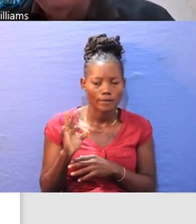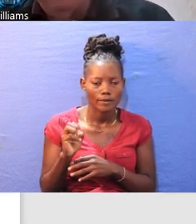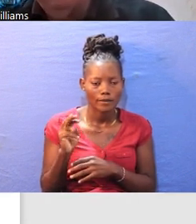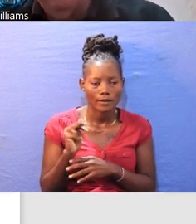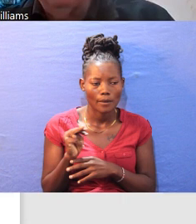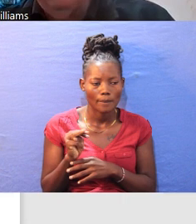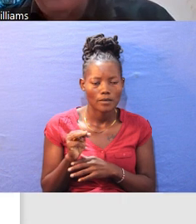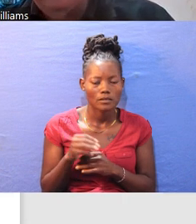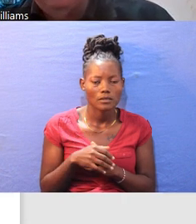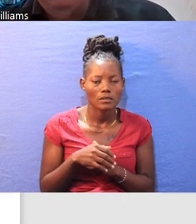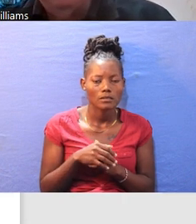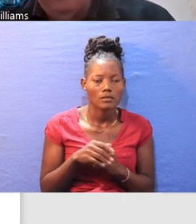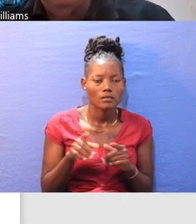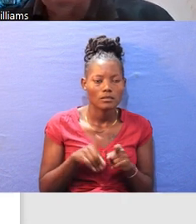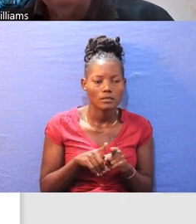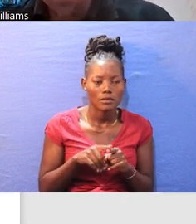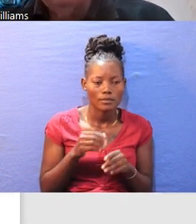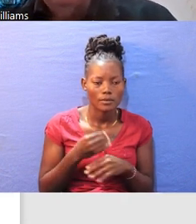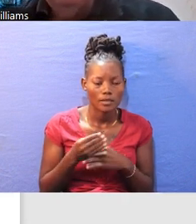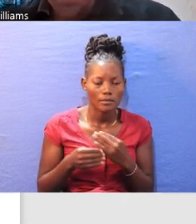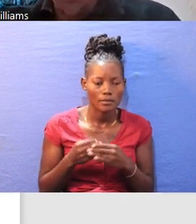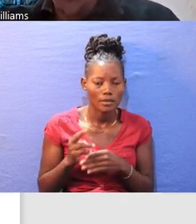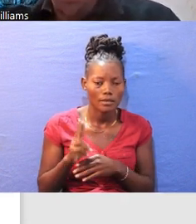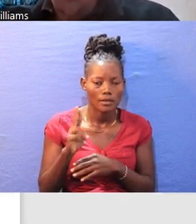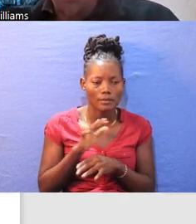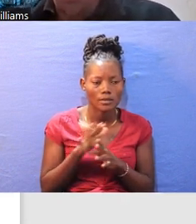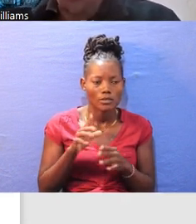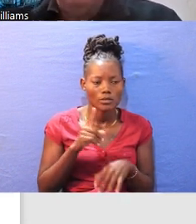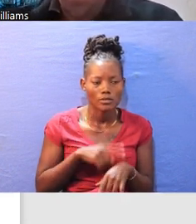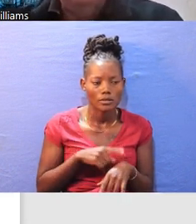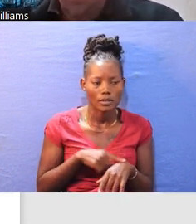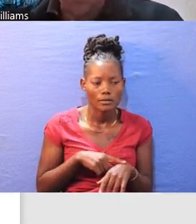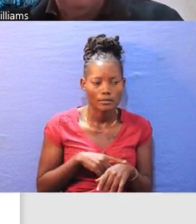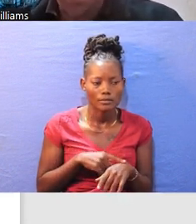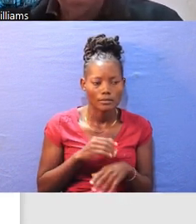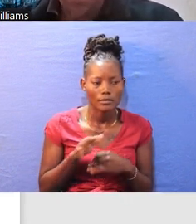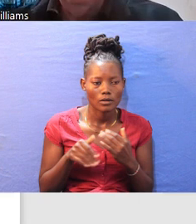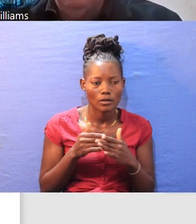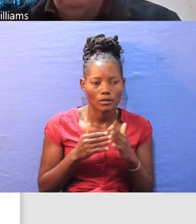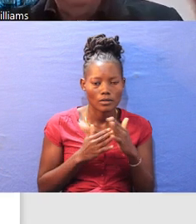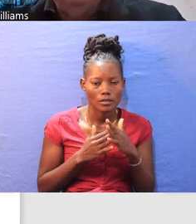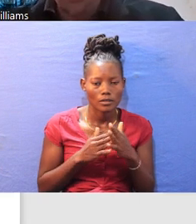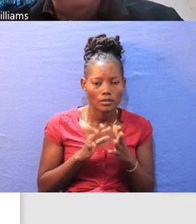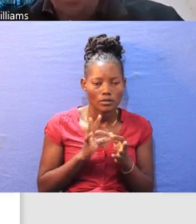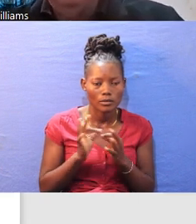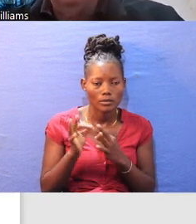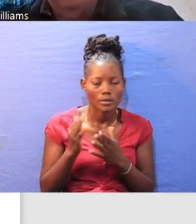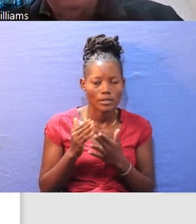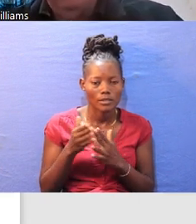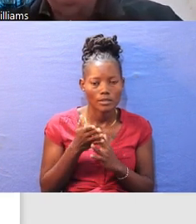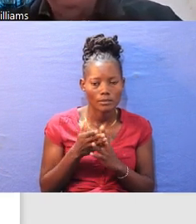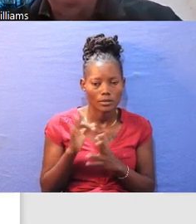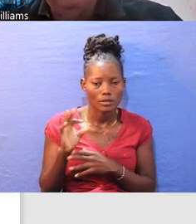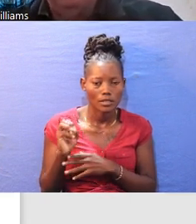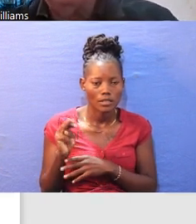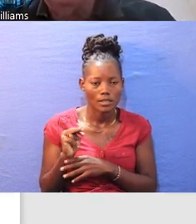devices you're timing with in that 30 meter segment. And so the buildup prior to that's not timed. Only the top end, the